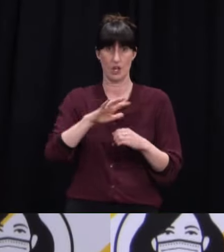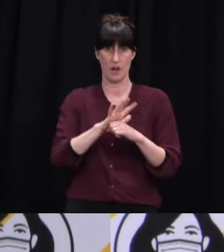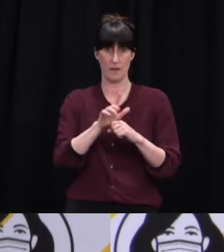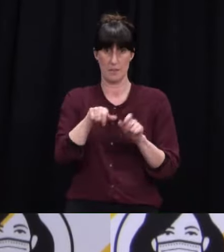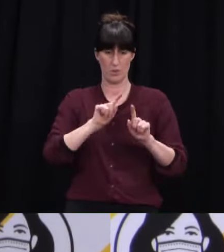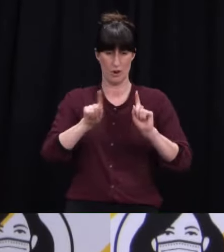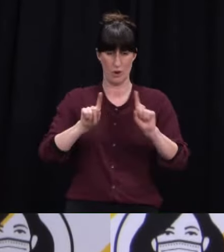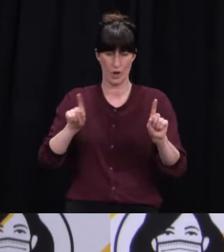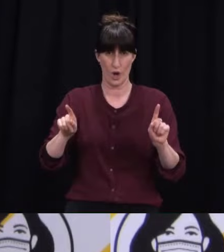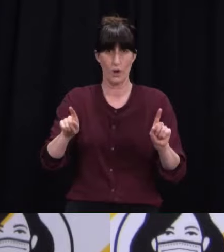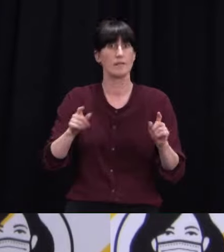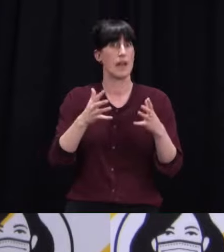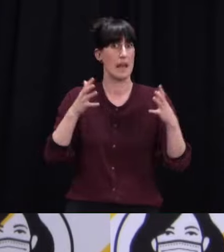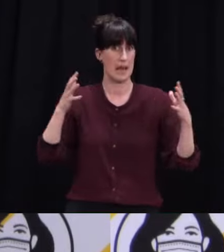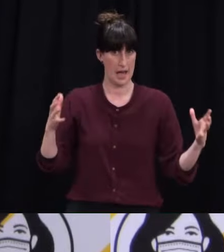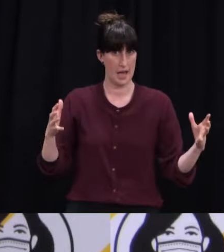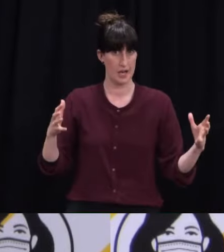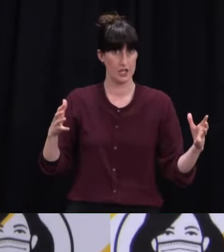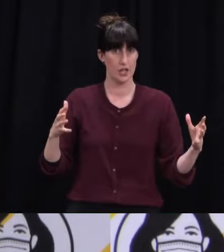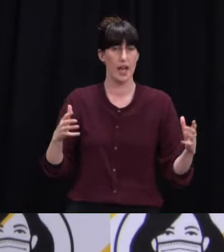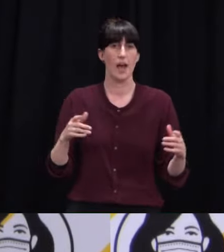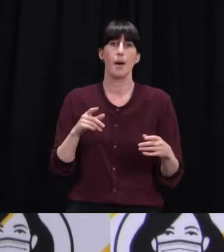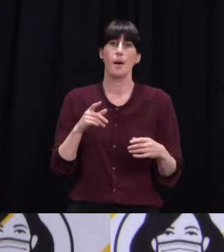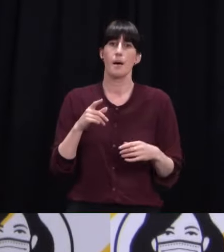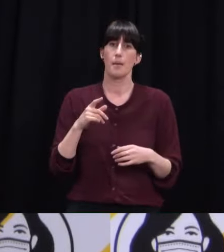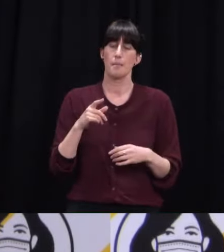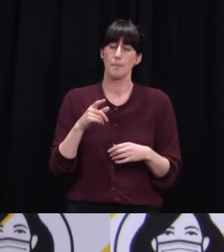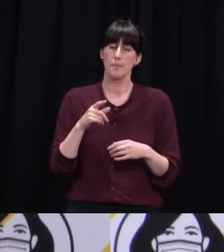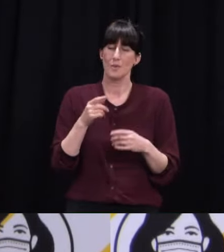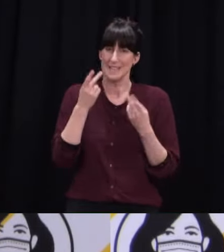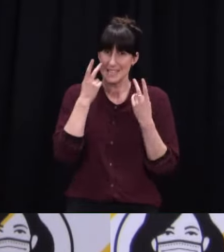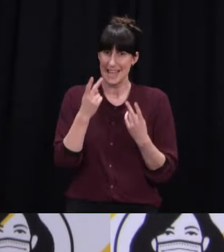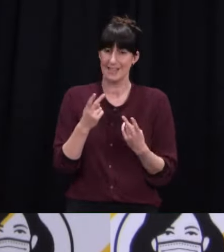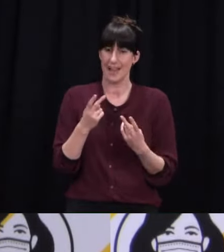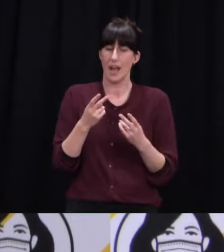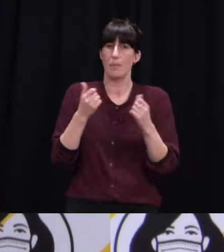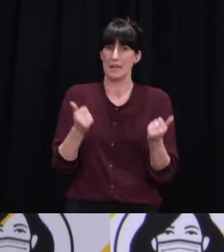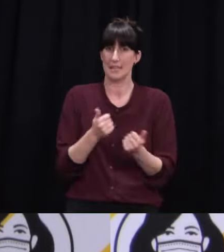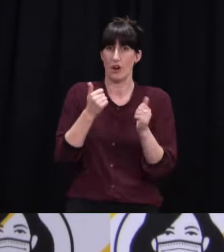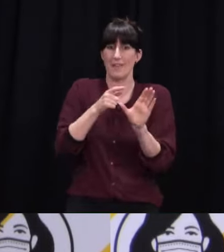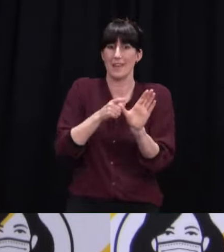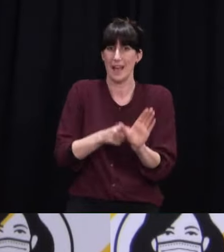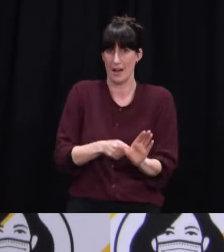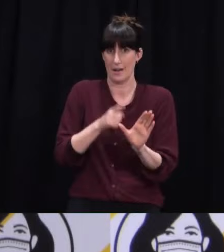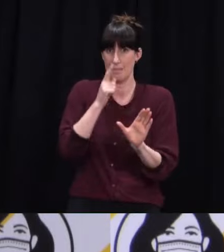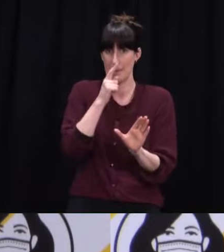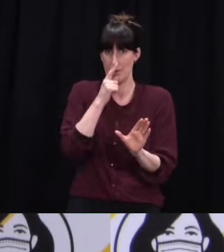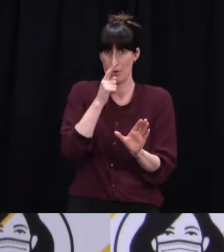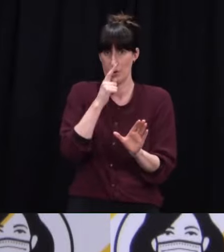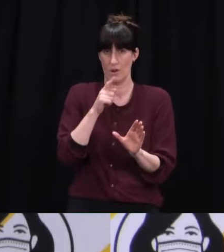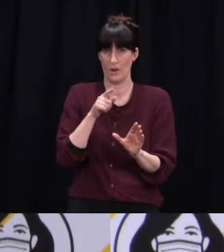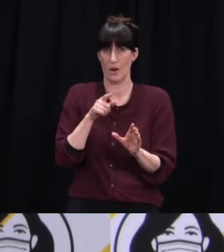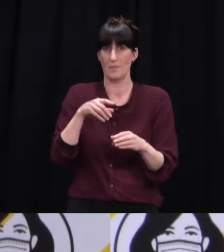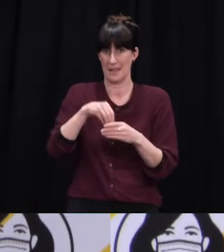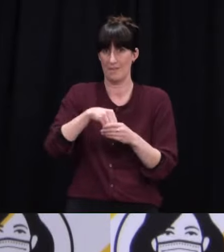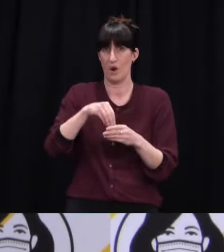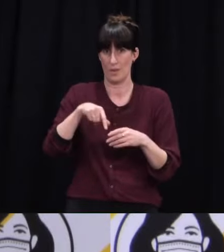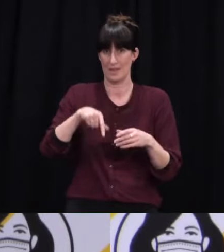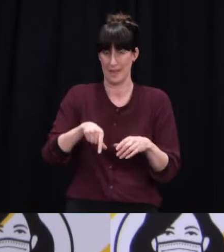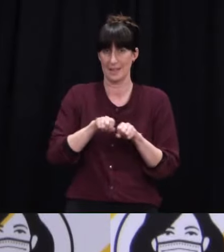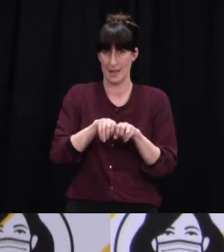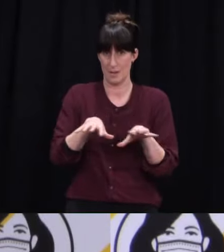this outbreak, that there are a lot of younger people. We saw that right from the start. So that's one thing. I'm not saying we weren't prepared for that. But the